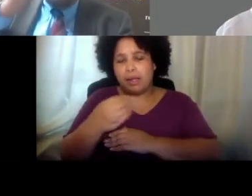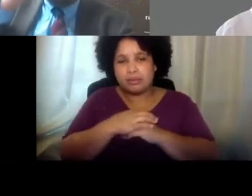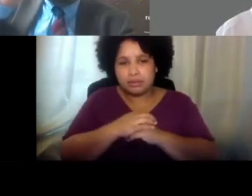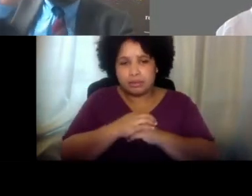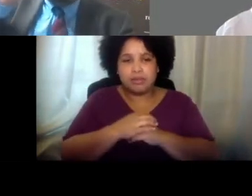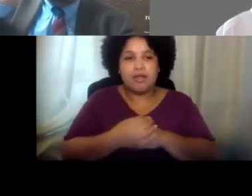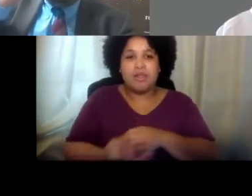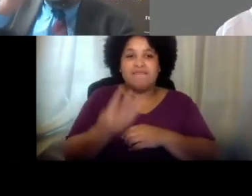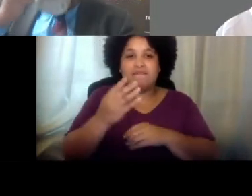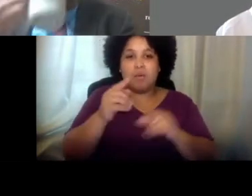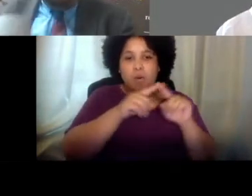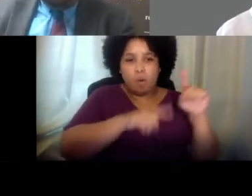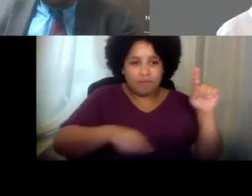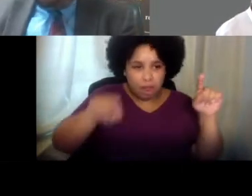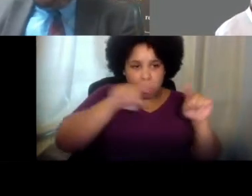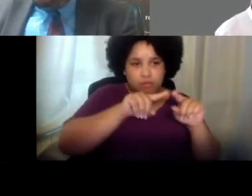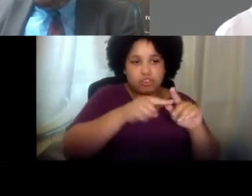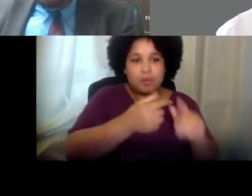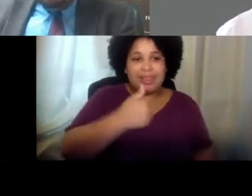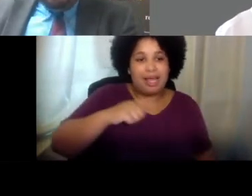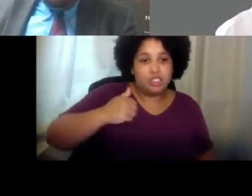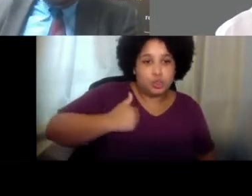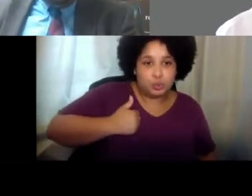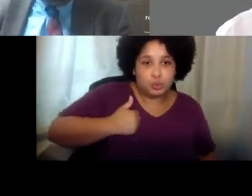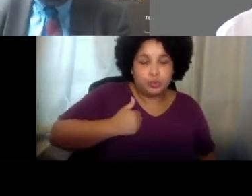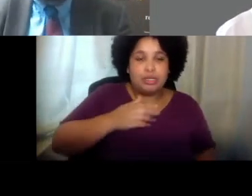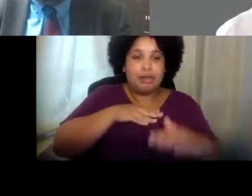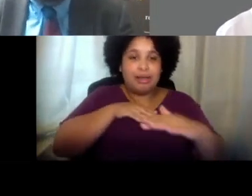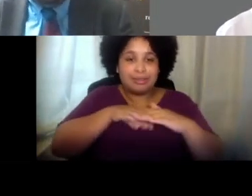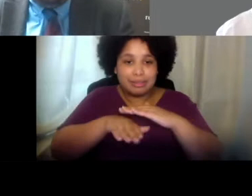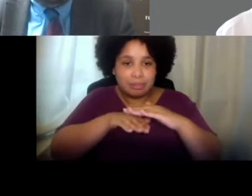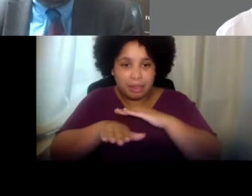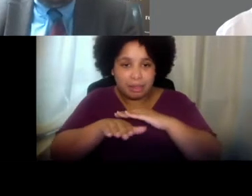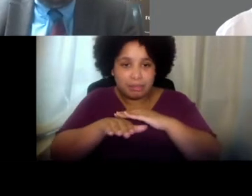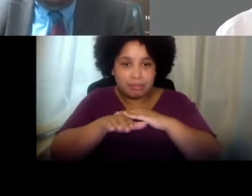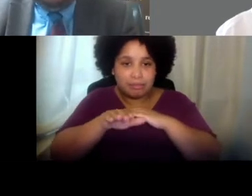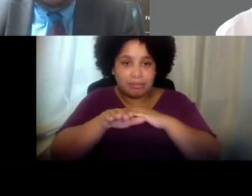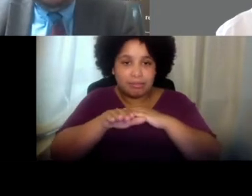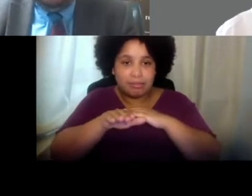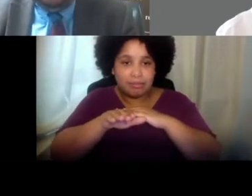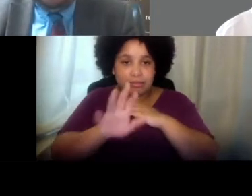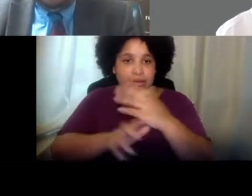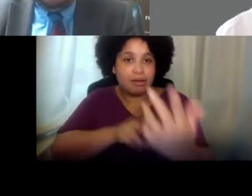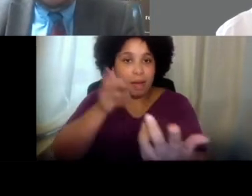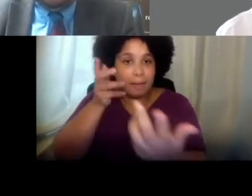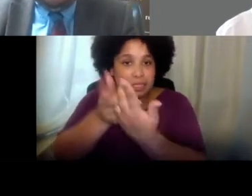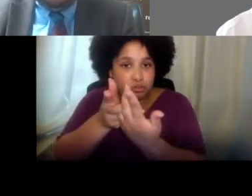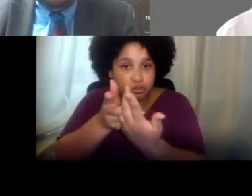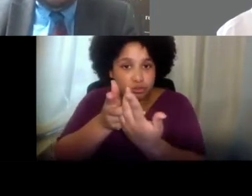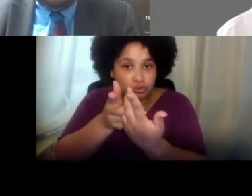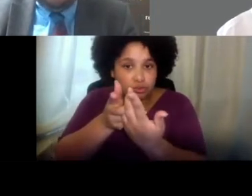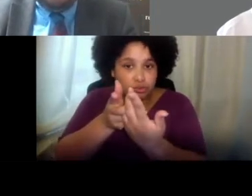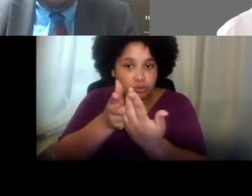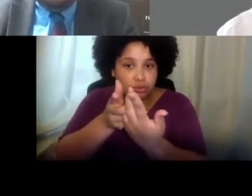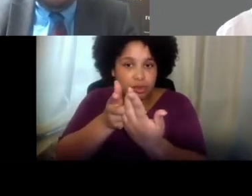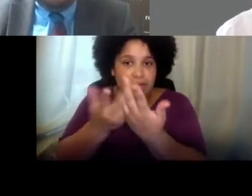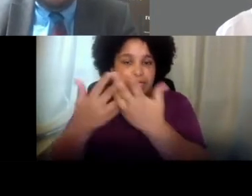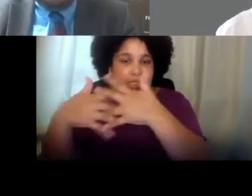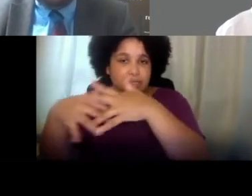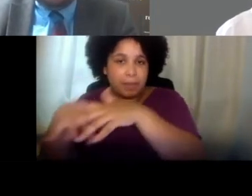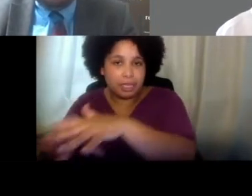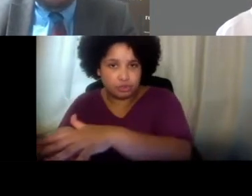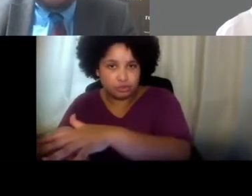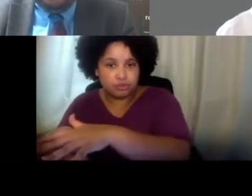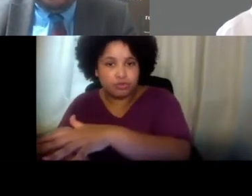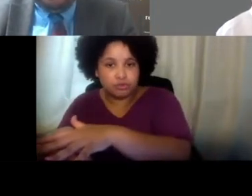4 ovals there start with attitude, accessibility, accommodations, and assimilation.